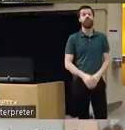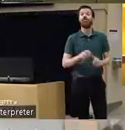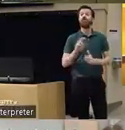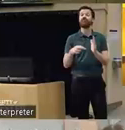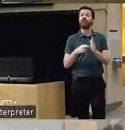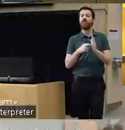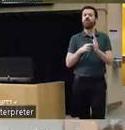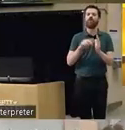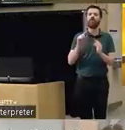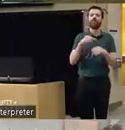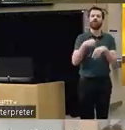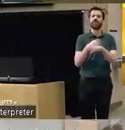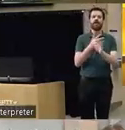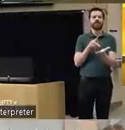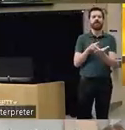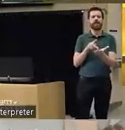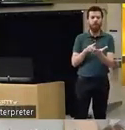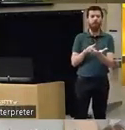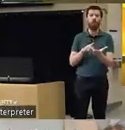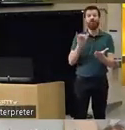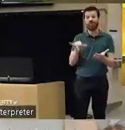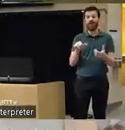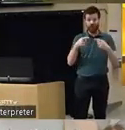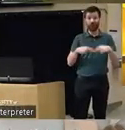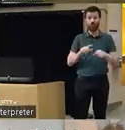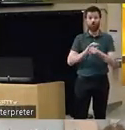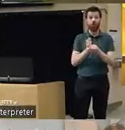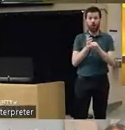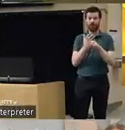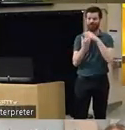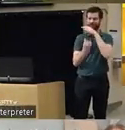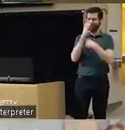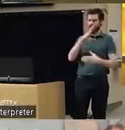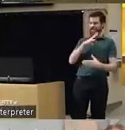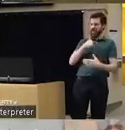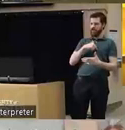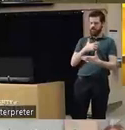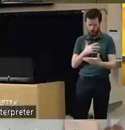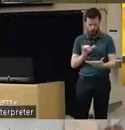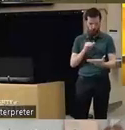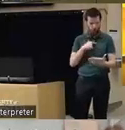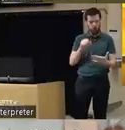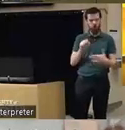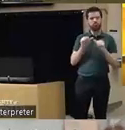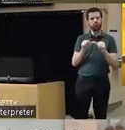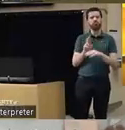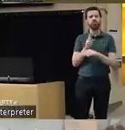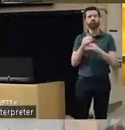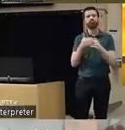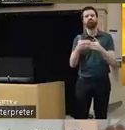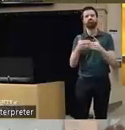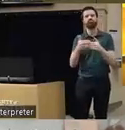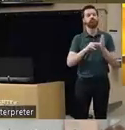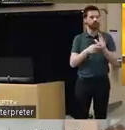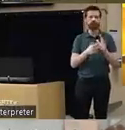this was really thrust upon us during the pandemic, but we've kept using it. It allows, for example,